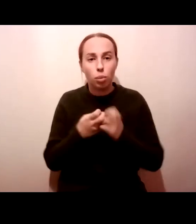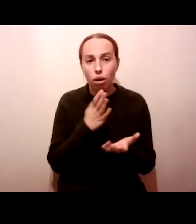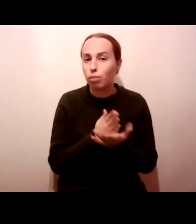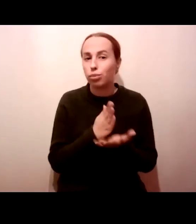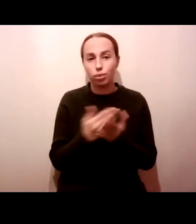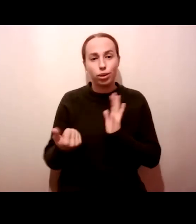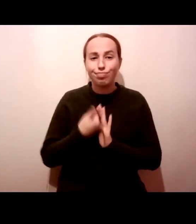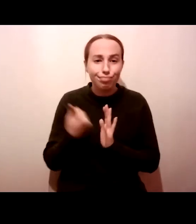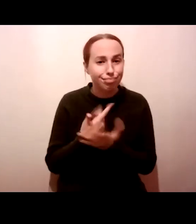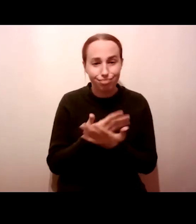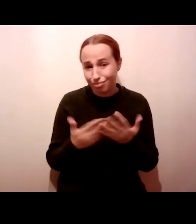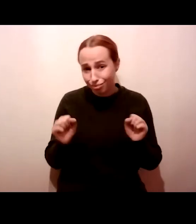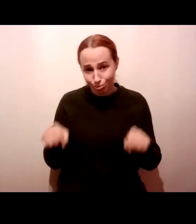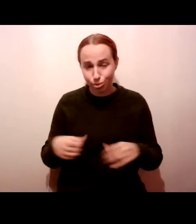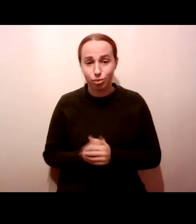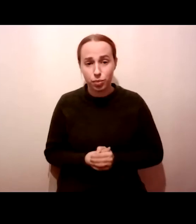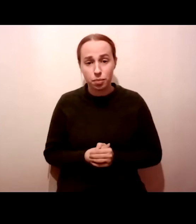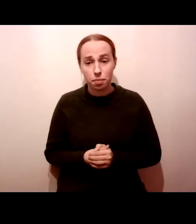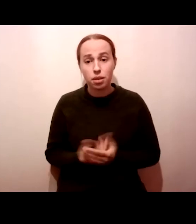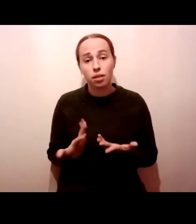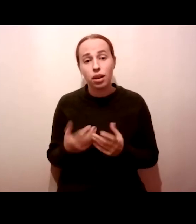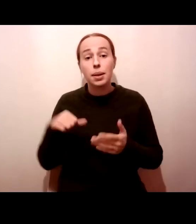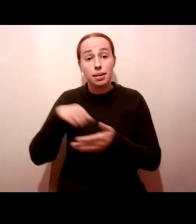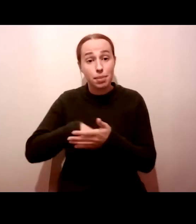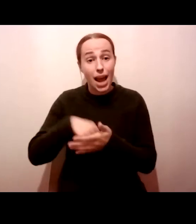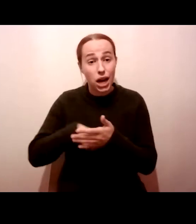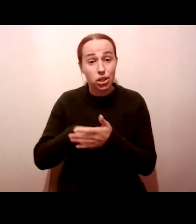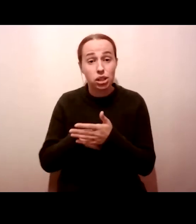children happen to be the victims of aggression at home.